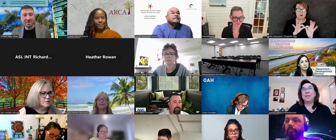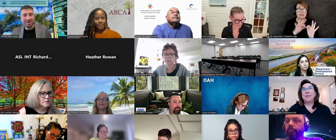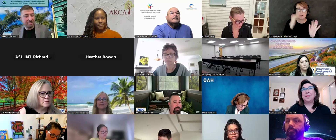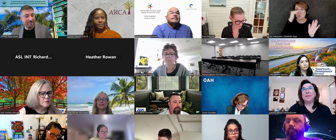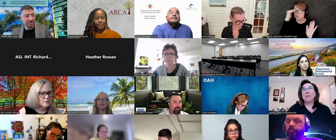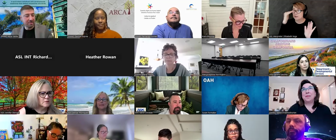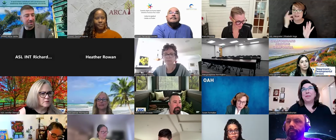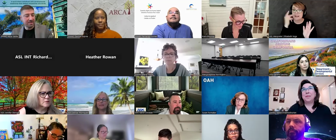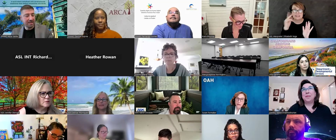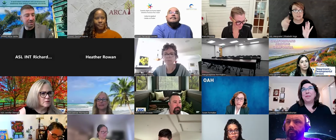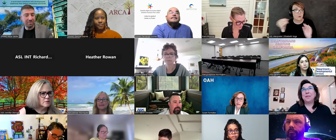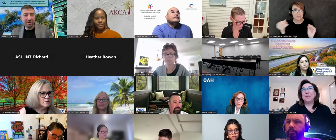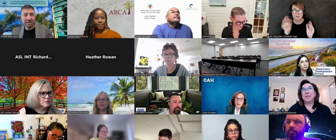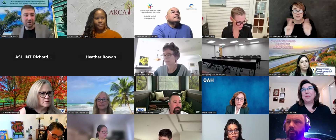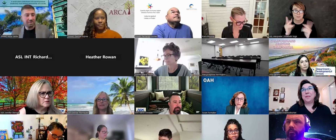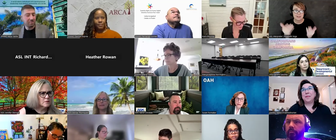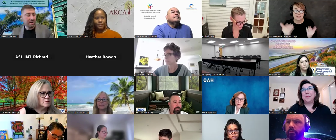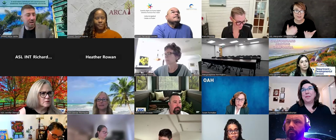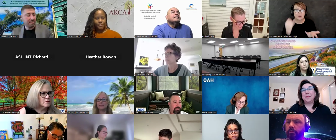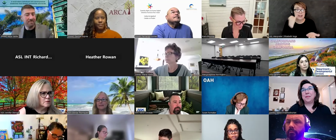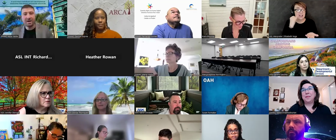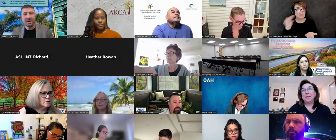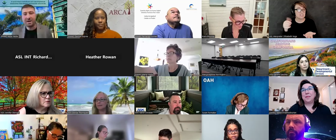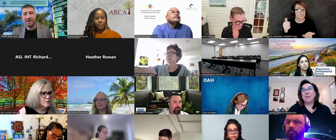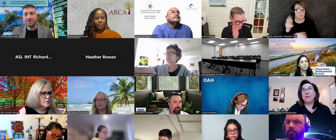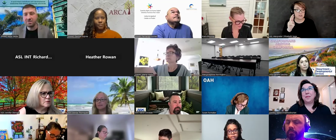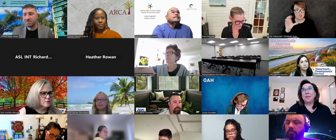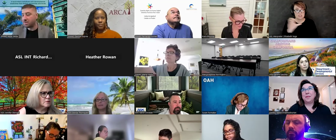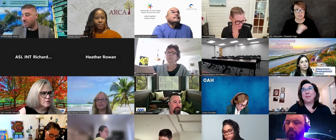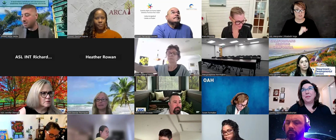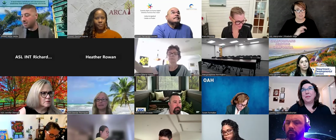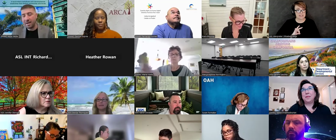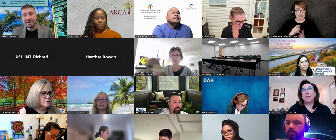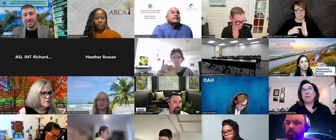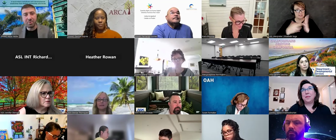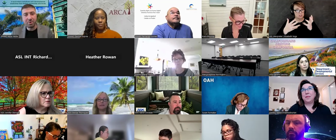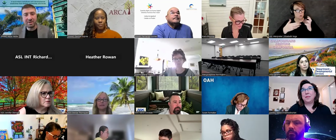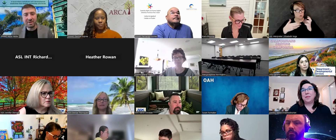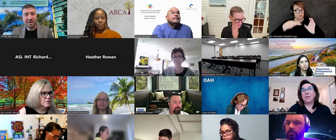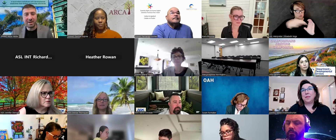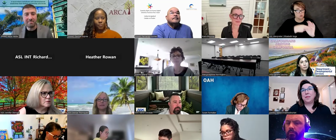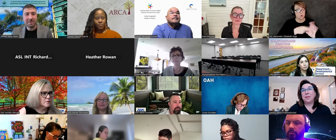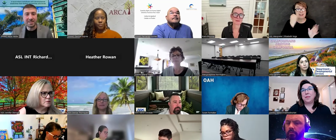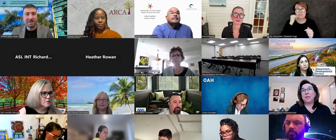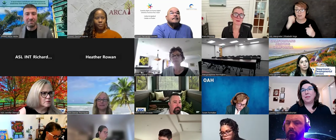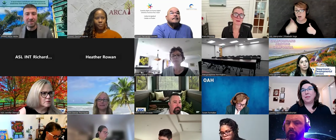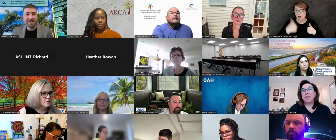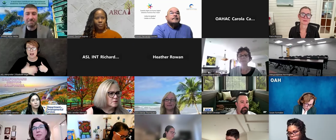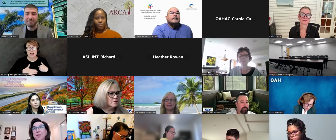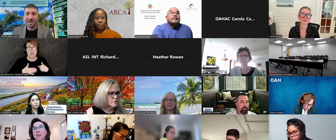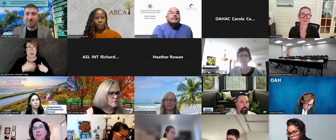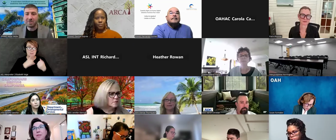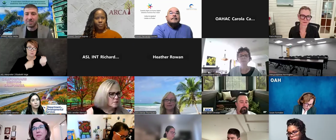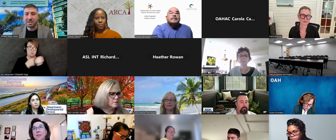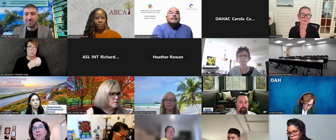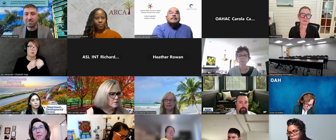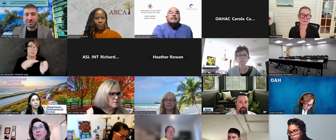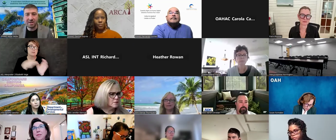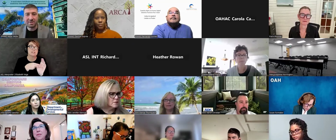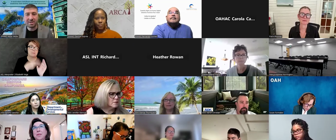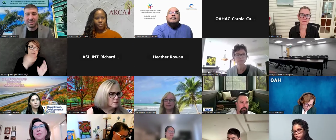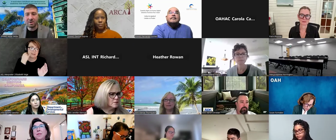if there's other regional center representation that would like to. If not, I'm happy to be supportive in any way and participate if needed. But I do know there's